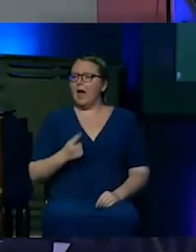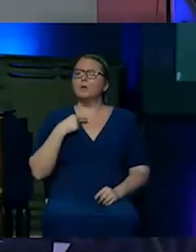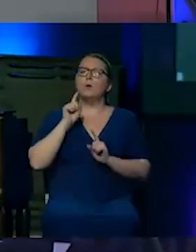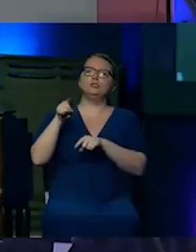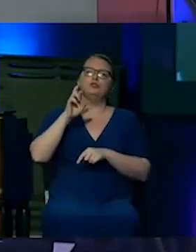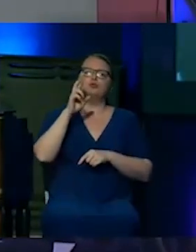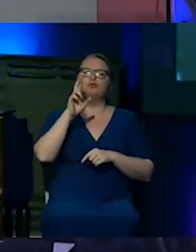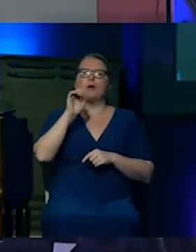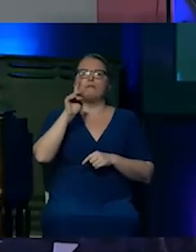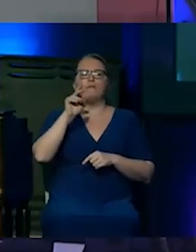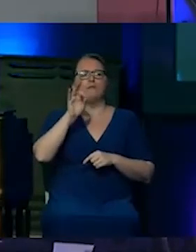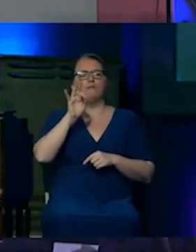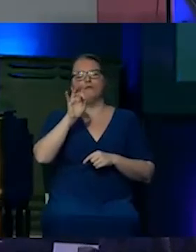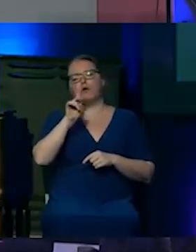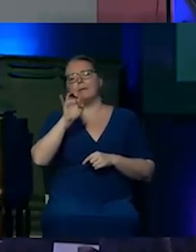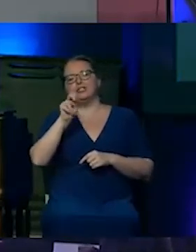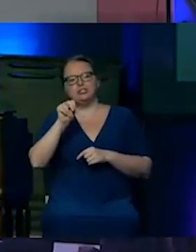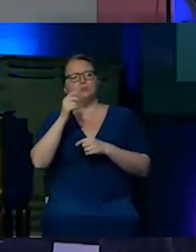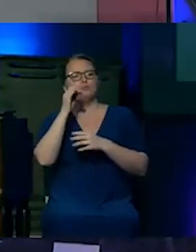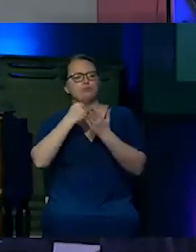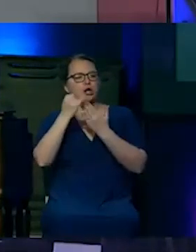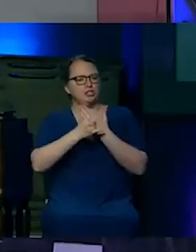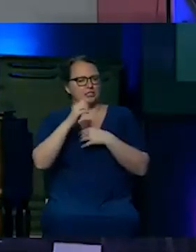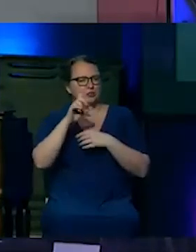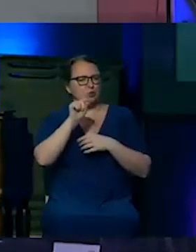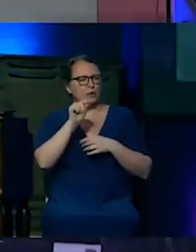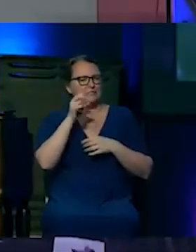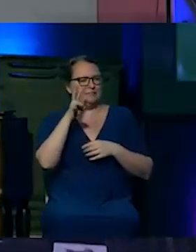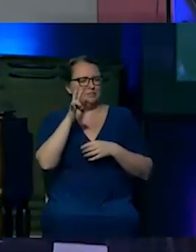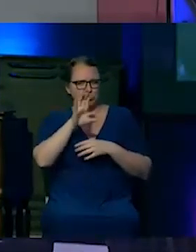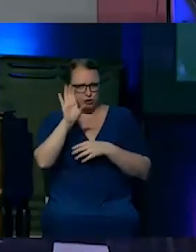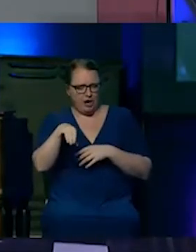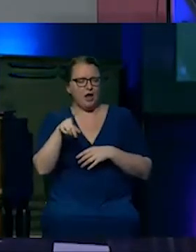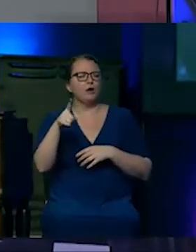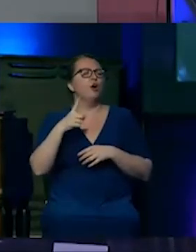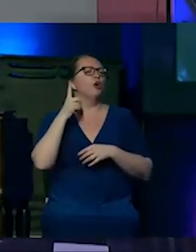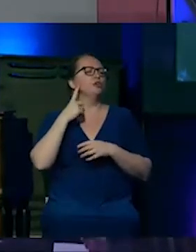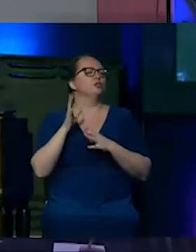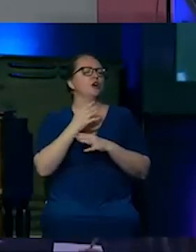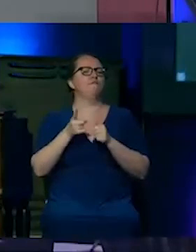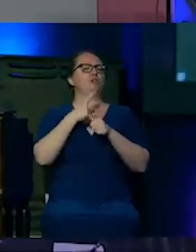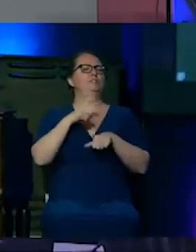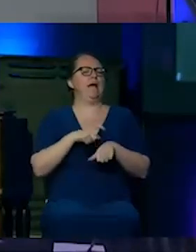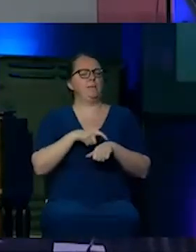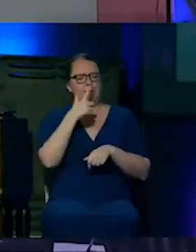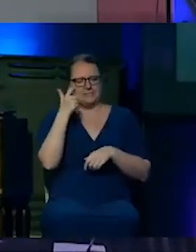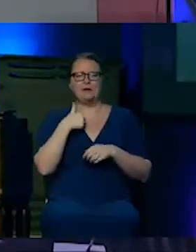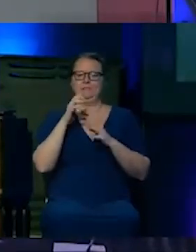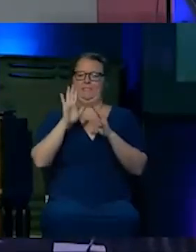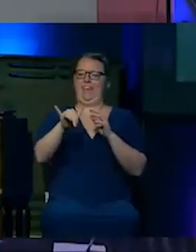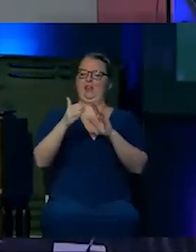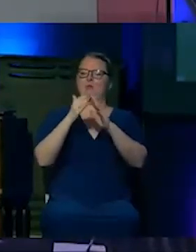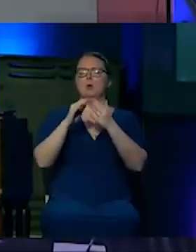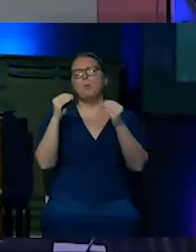Project Conference in 2017 in Chicago, and I heard a song for the first time because I was kind of in a community that did